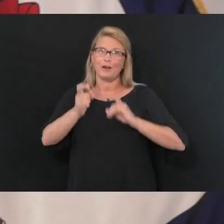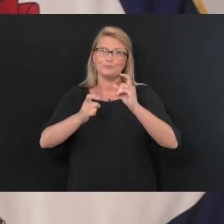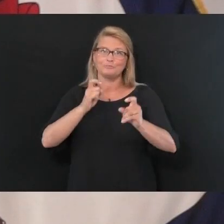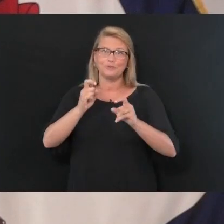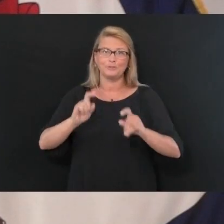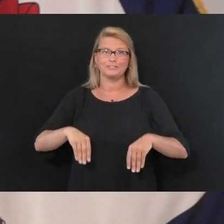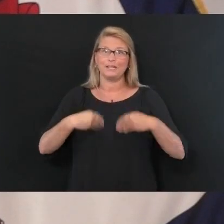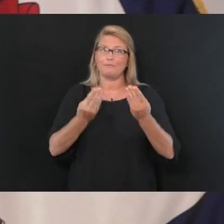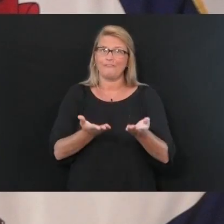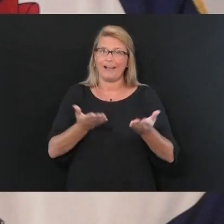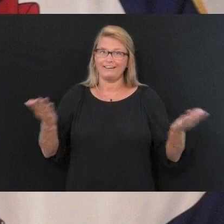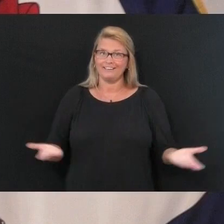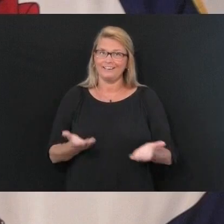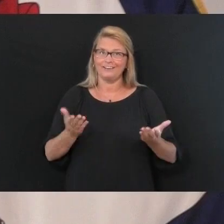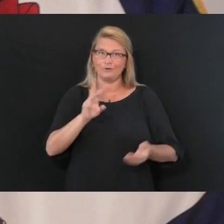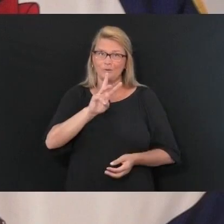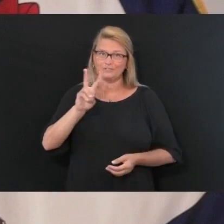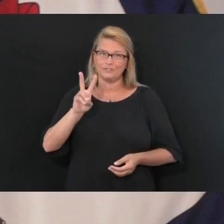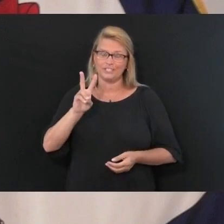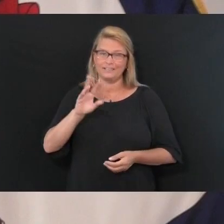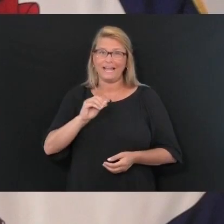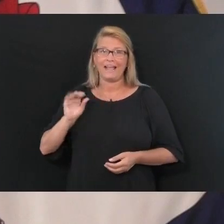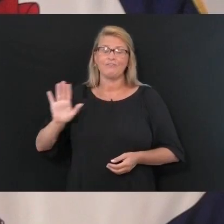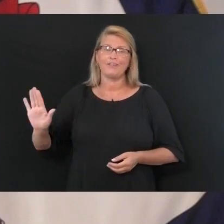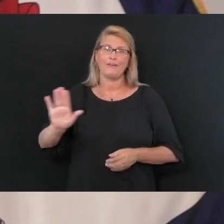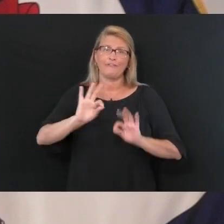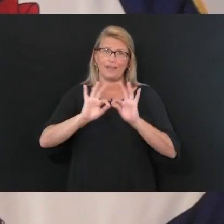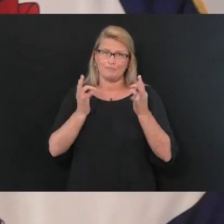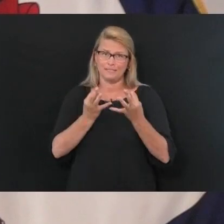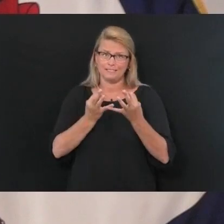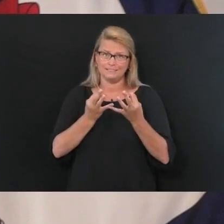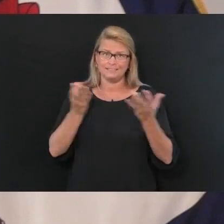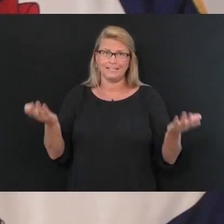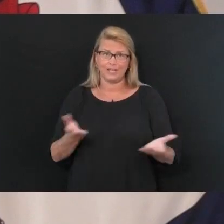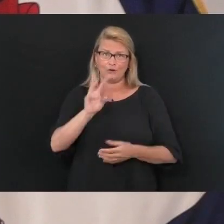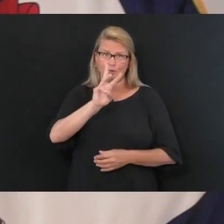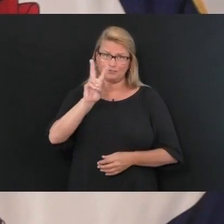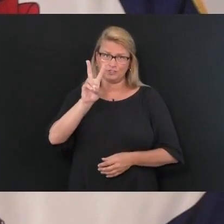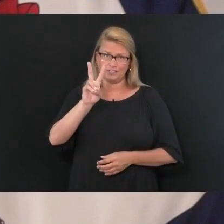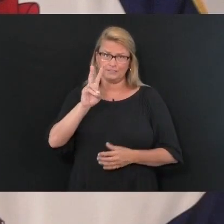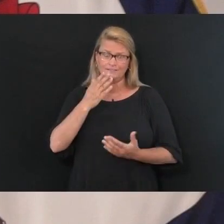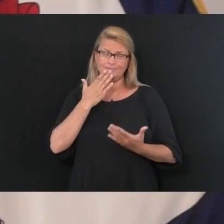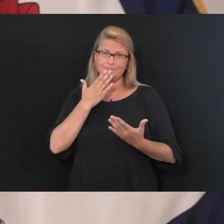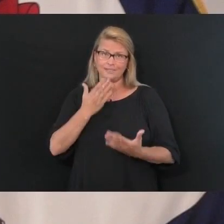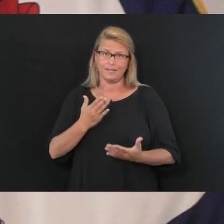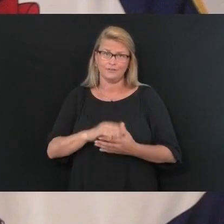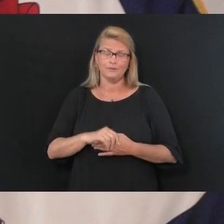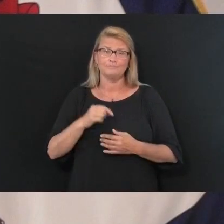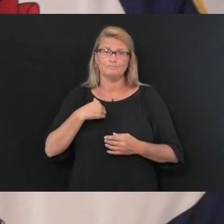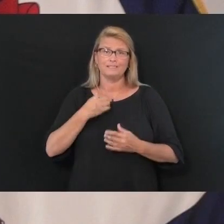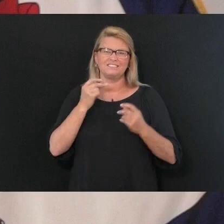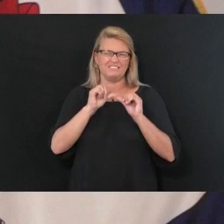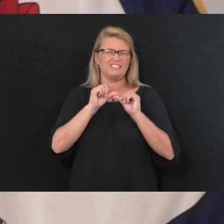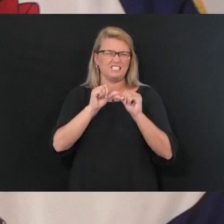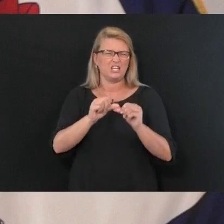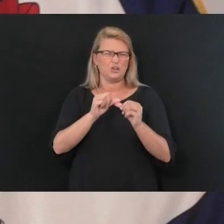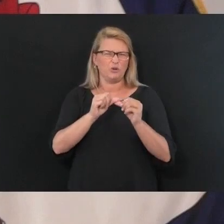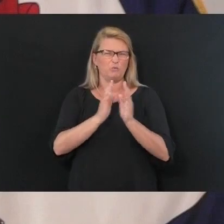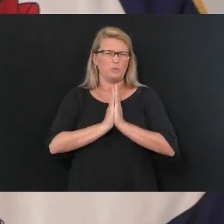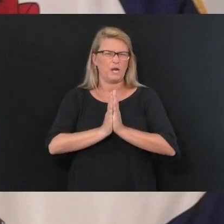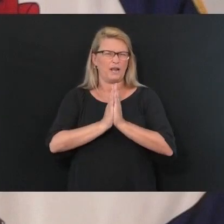lifetime to all their families in this great state. So please keep them in your thoughts and your prayers.